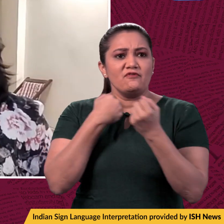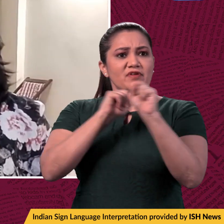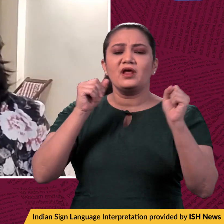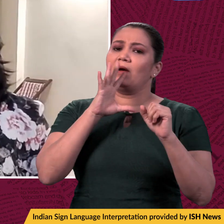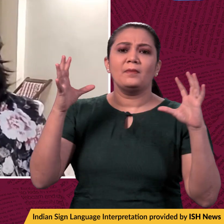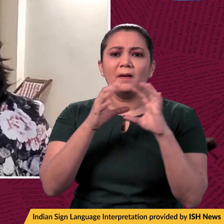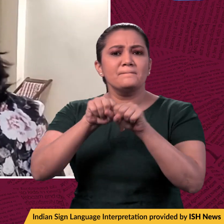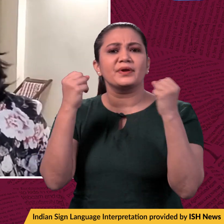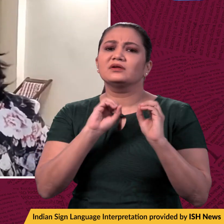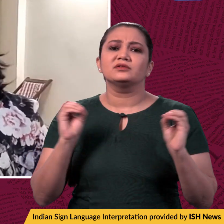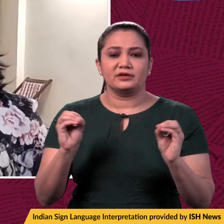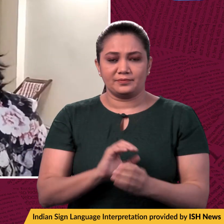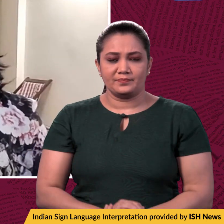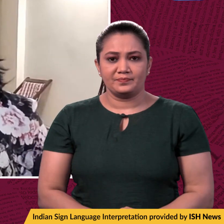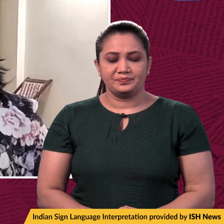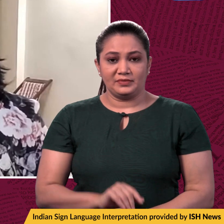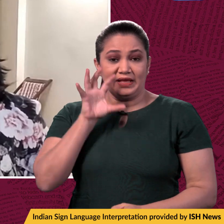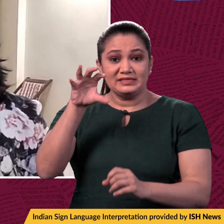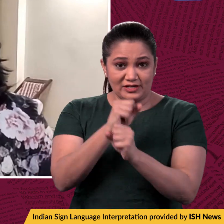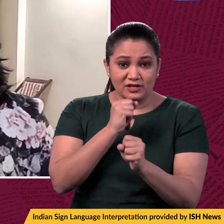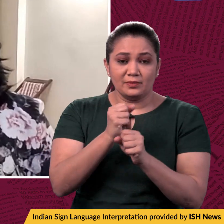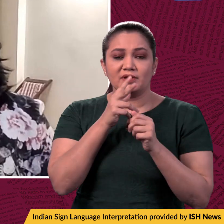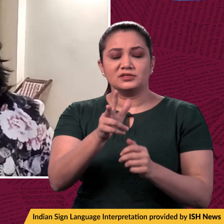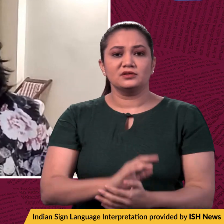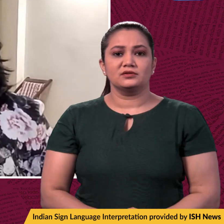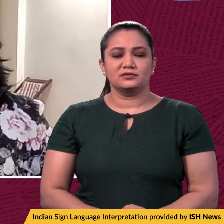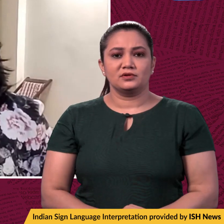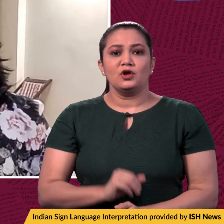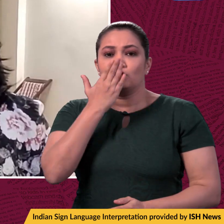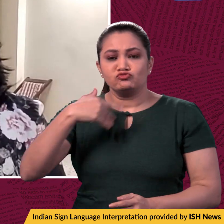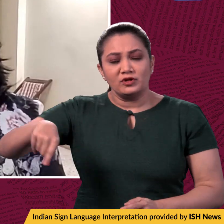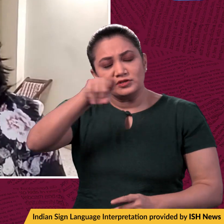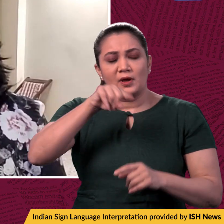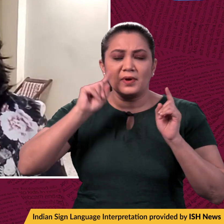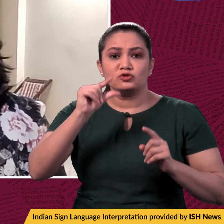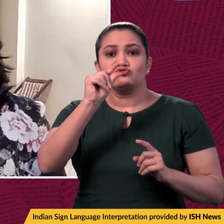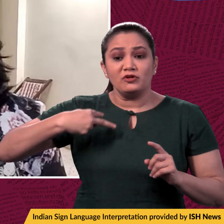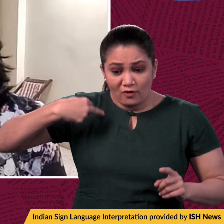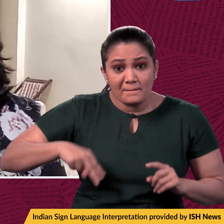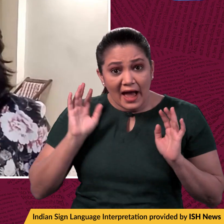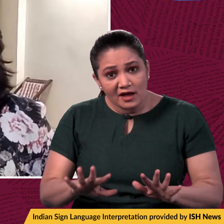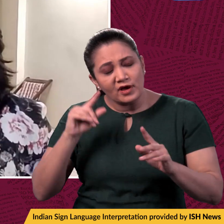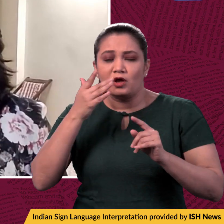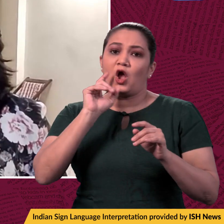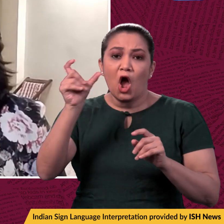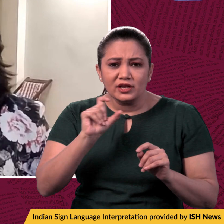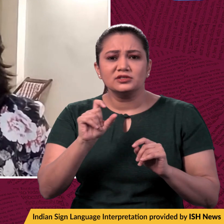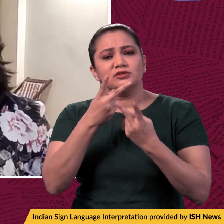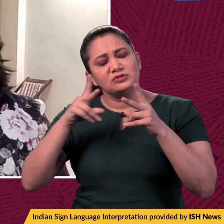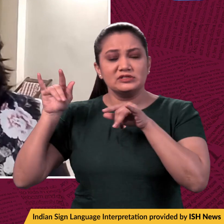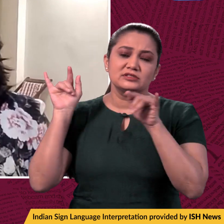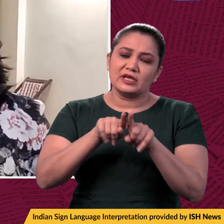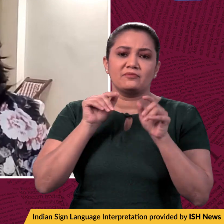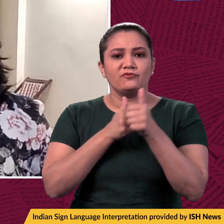religious freedom. He also added that the state government has ordered that the students should wear uniforms prescribed by